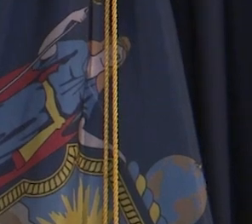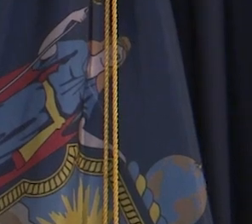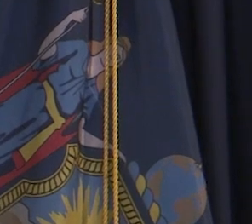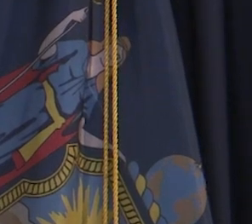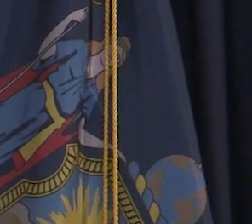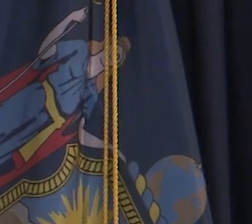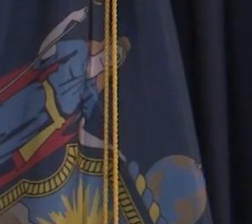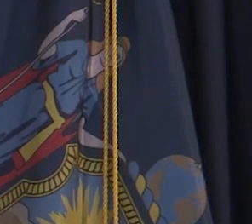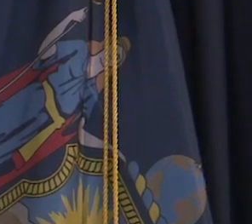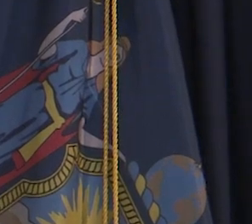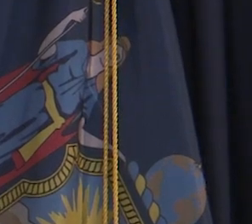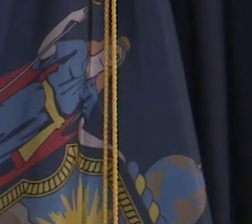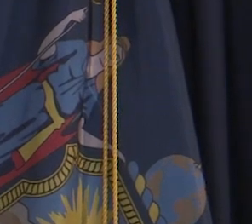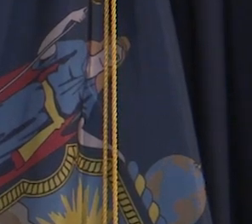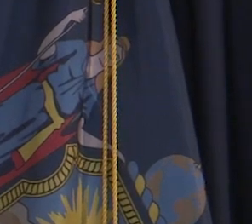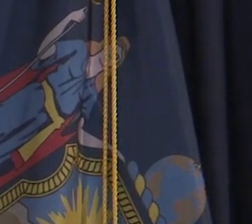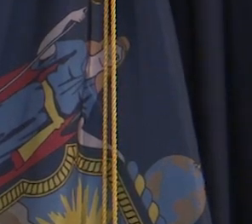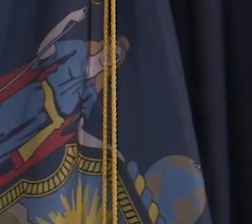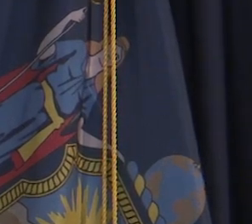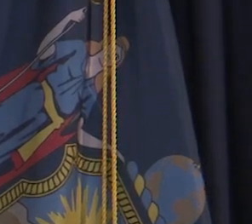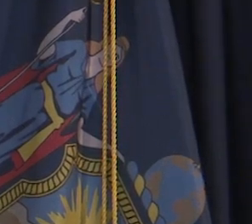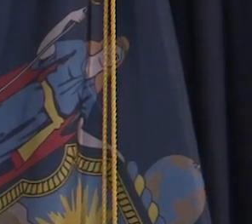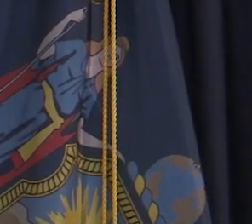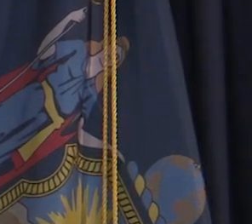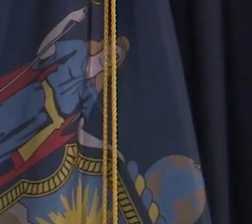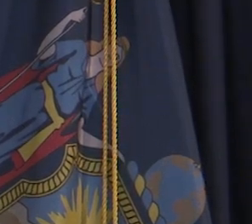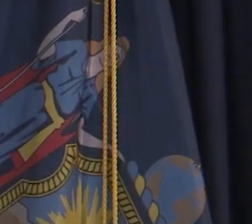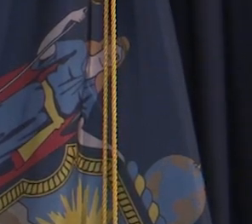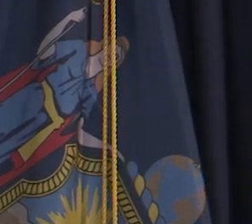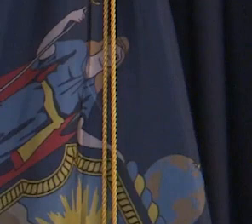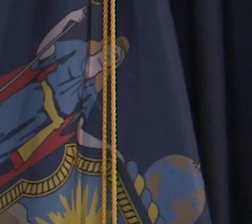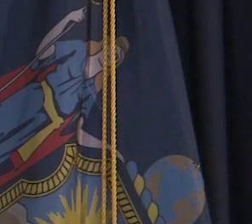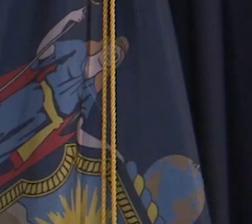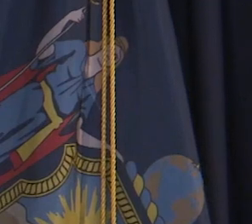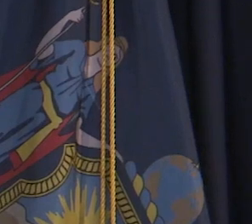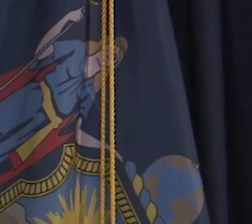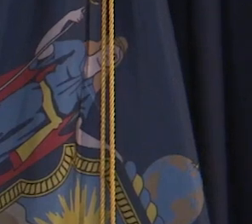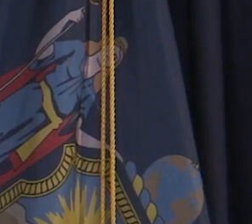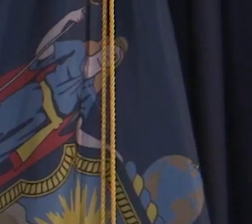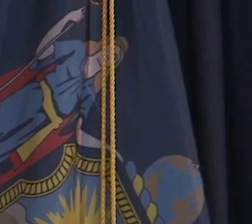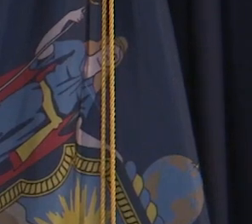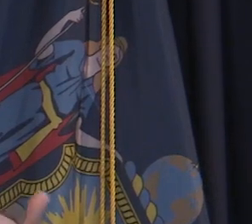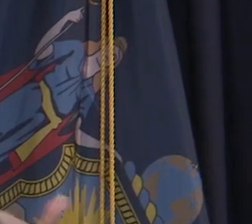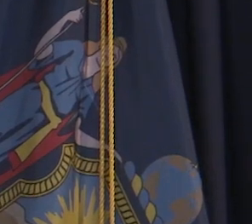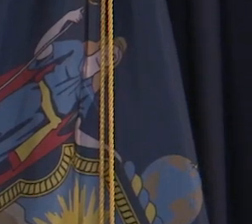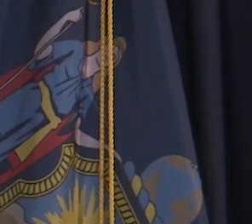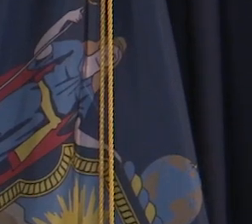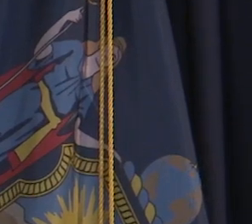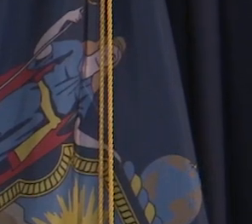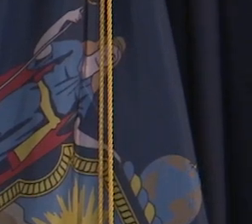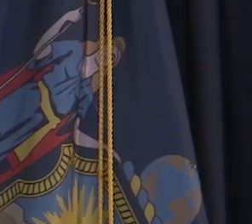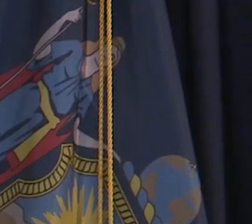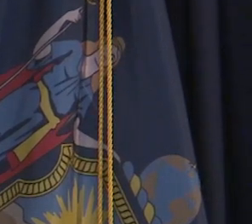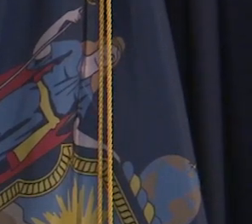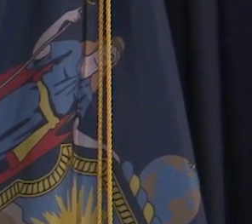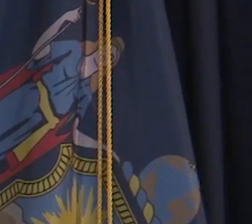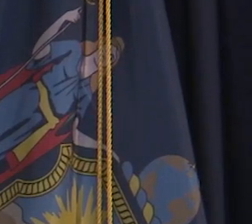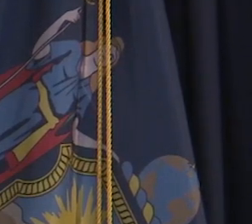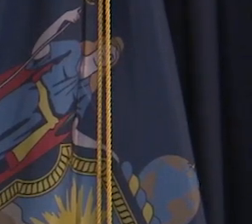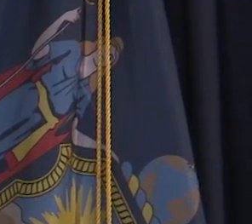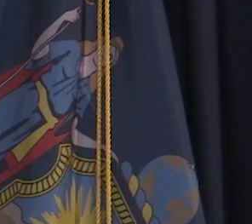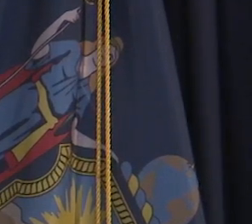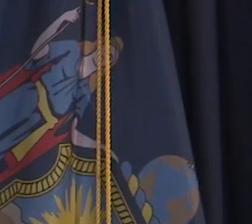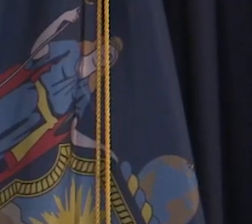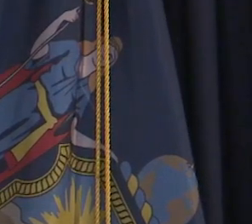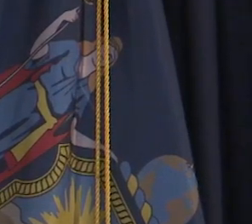housing. So we need to continue to find solutions to this age-old problem that has now been exacerbated. And that's